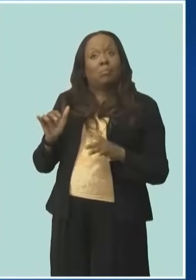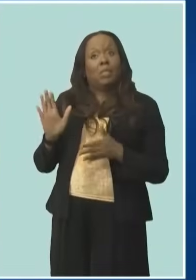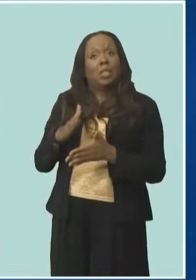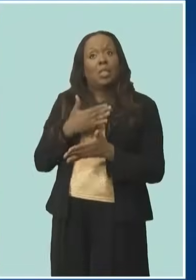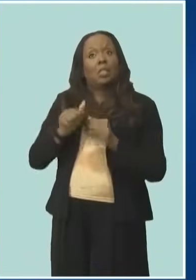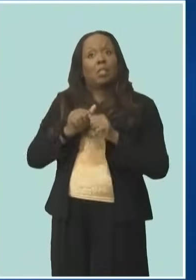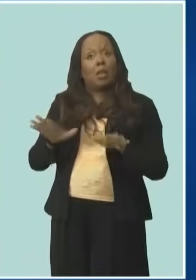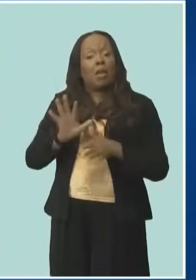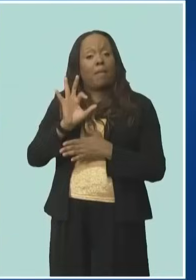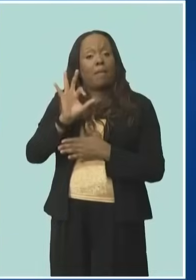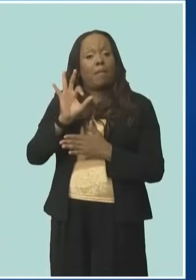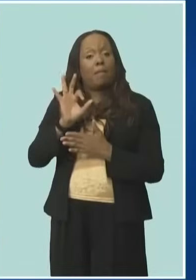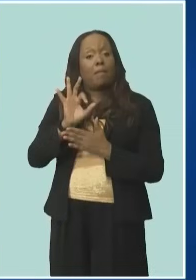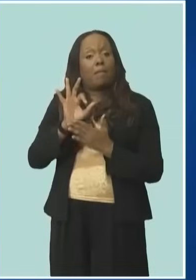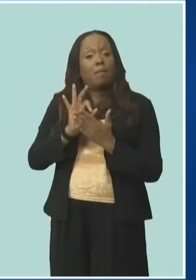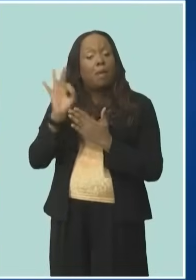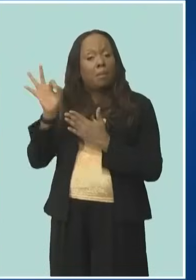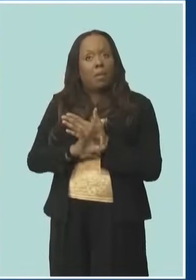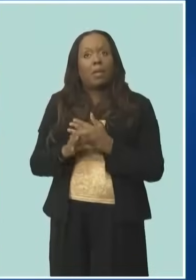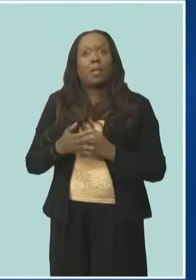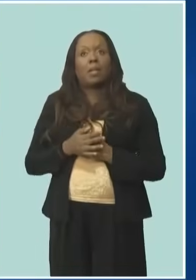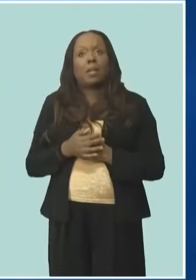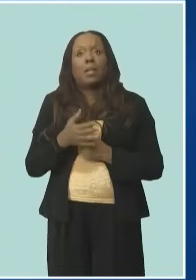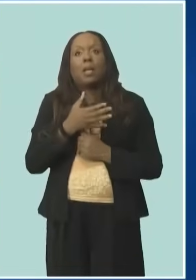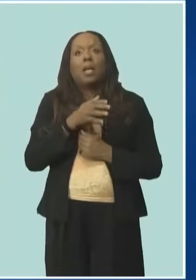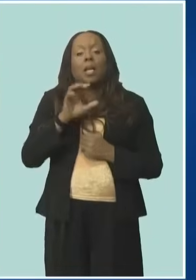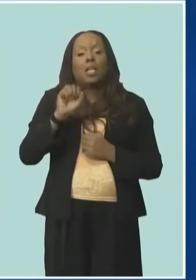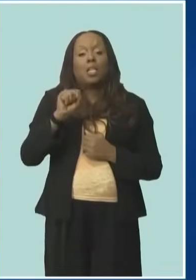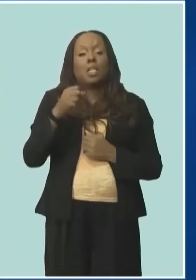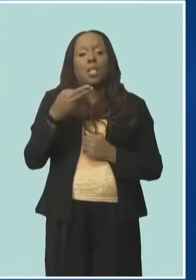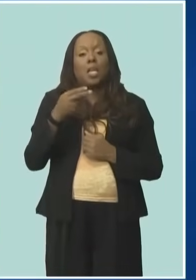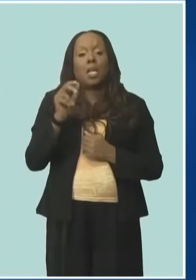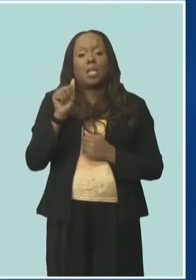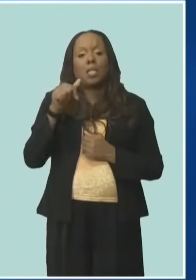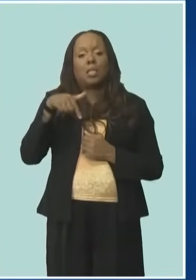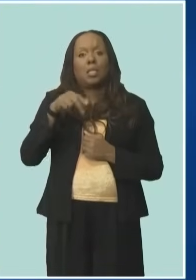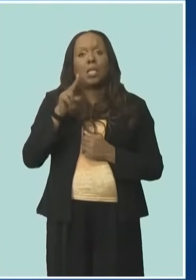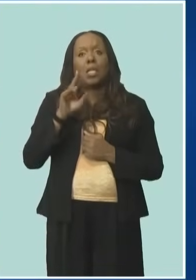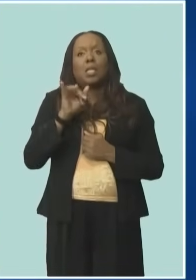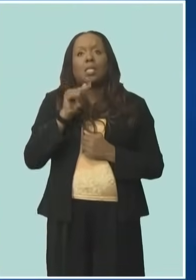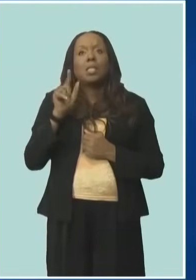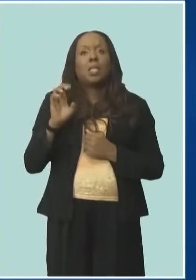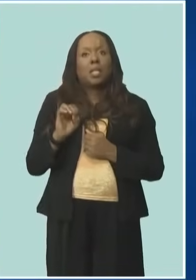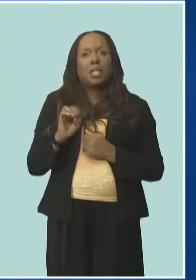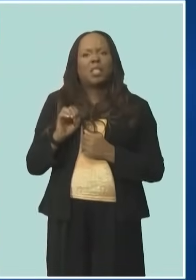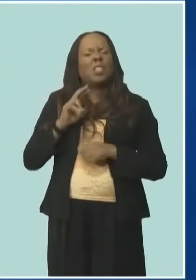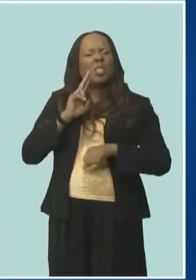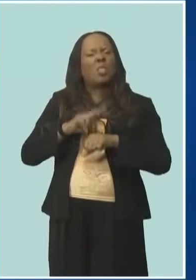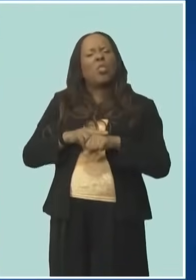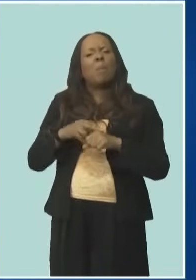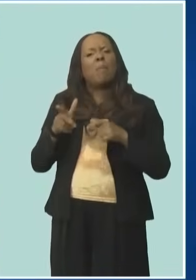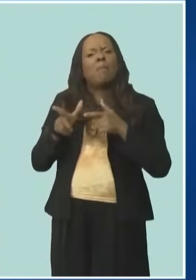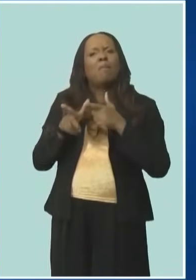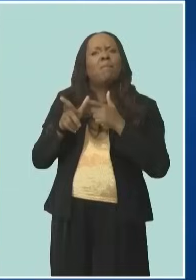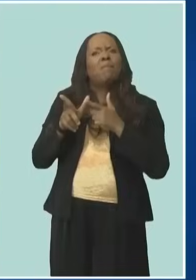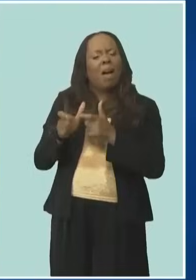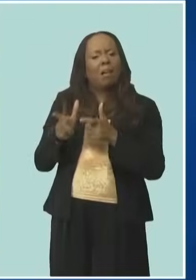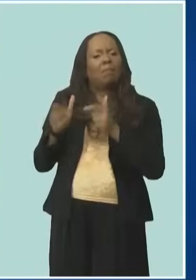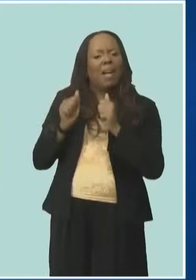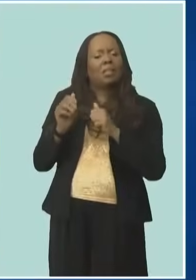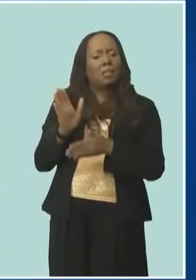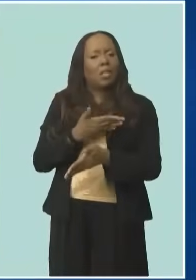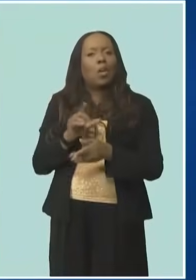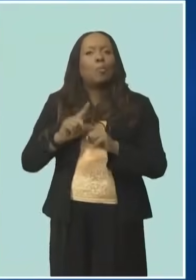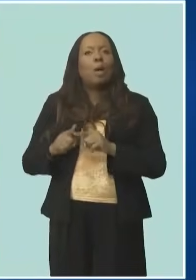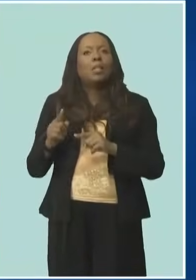artist Shaquille, known for running and jumping on stage, demonstrated his ability to slow down his pace just a little bit.